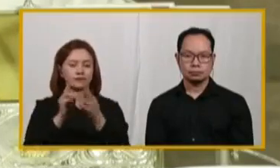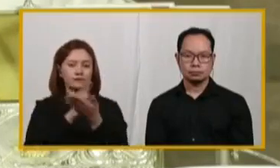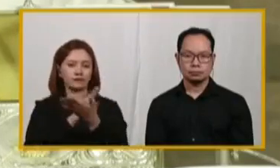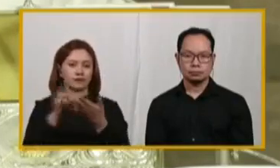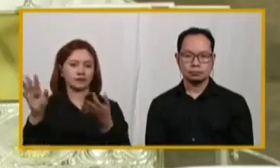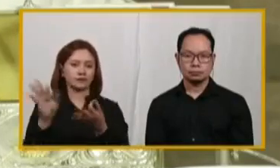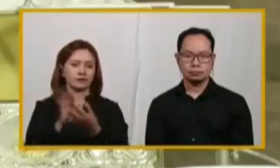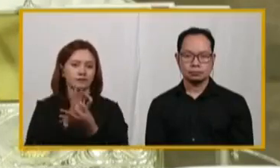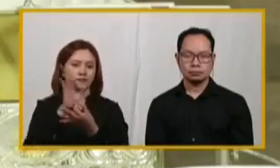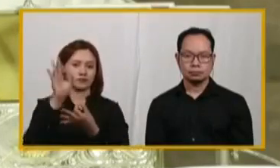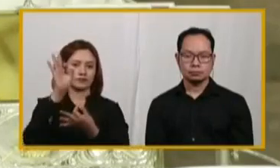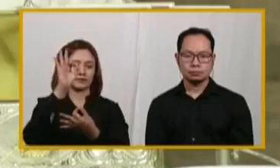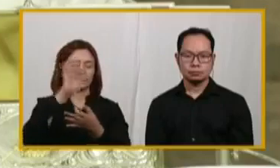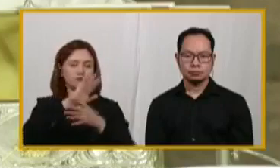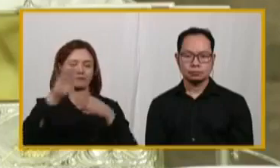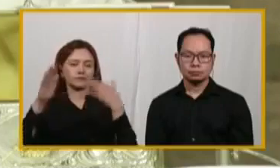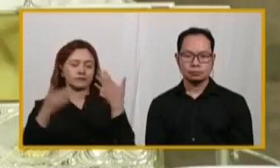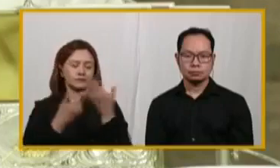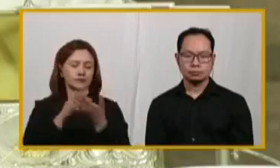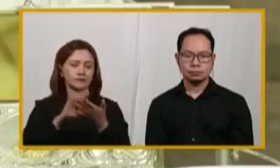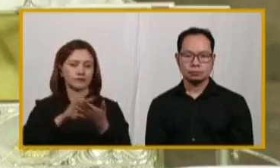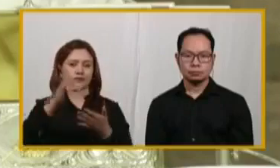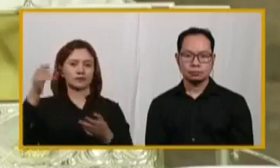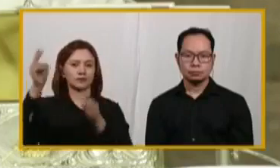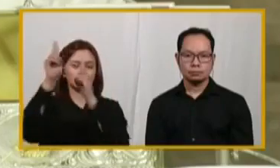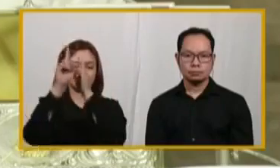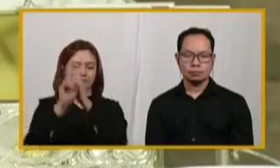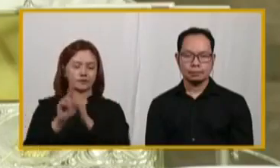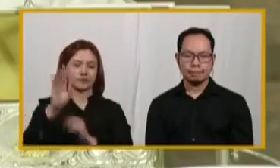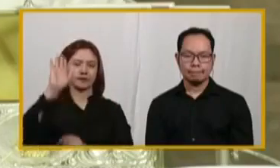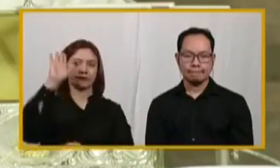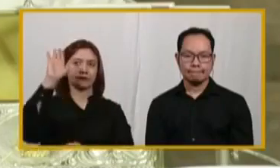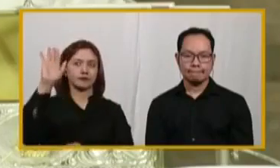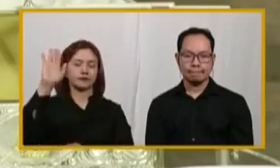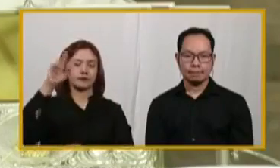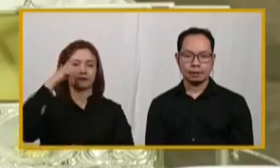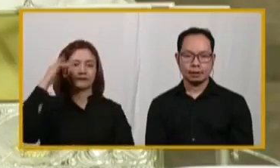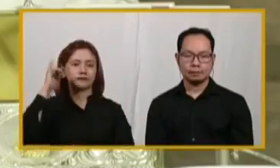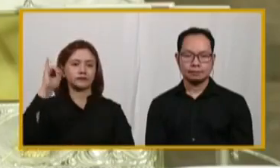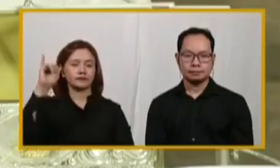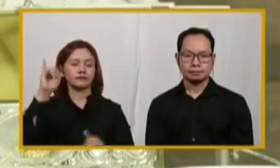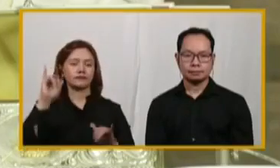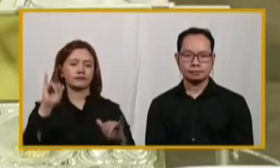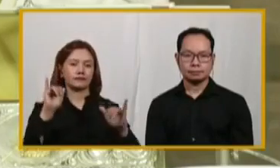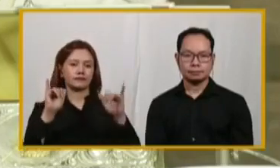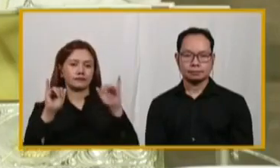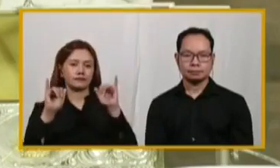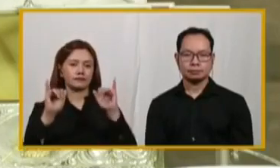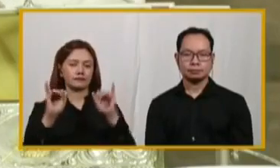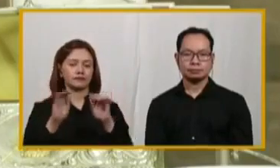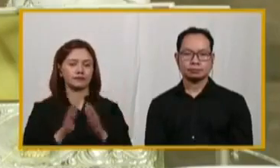Holy Spirit, all glory and honor is yours forever and ever.